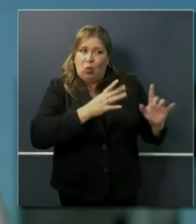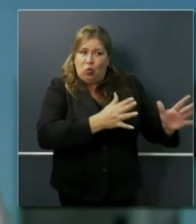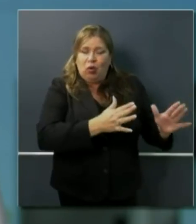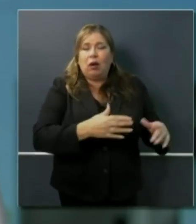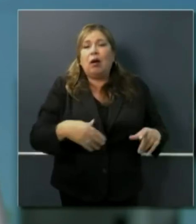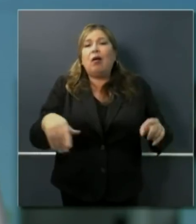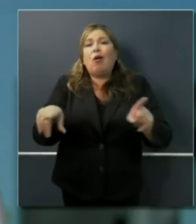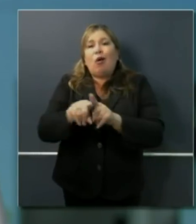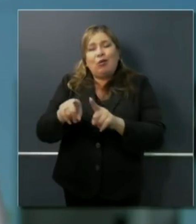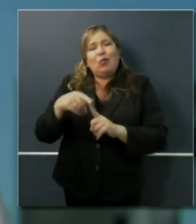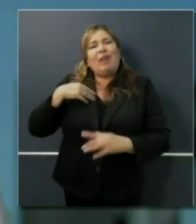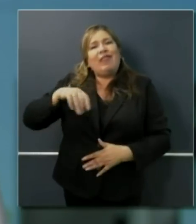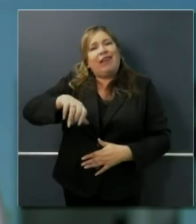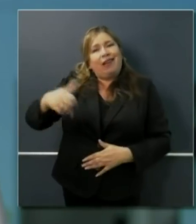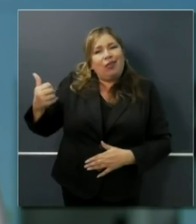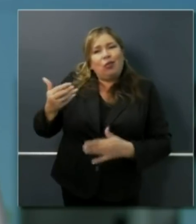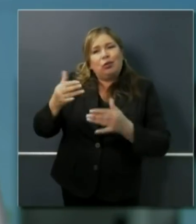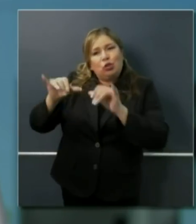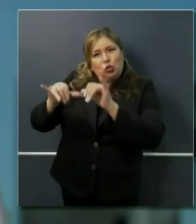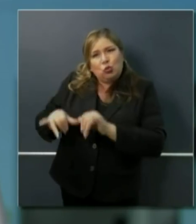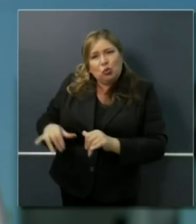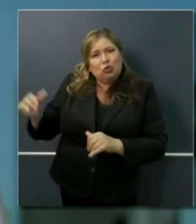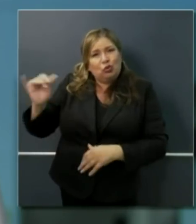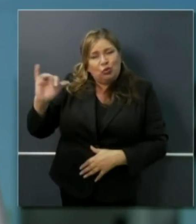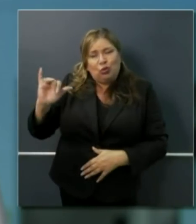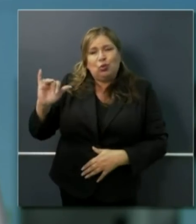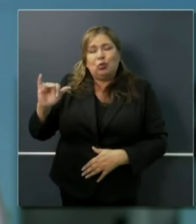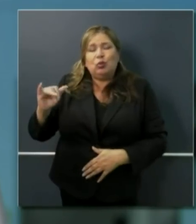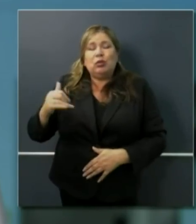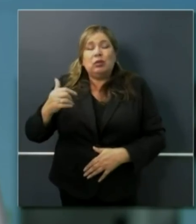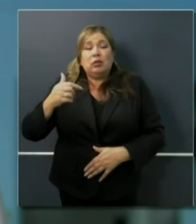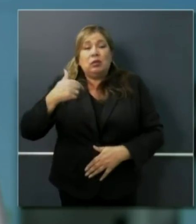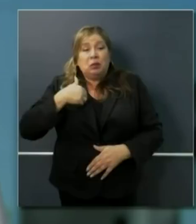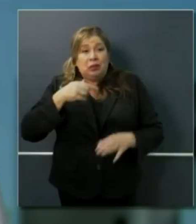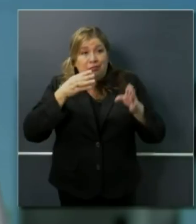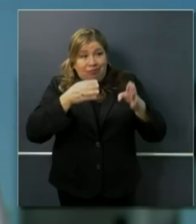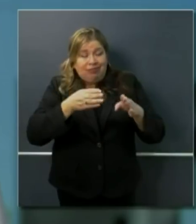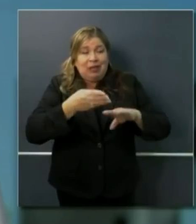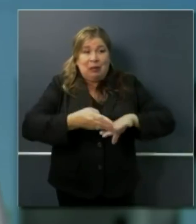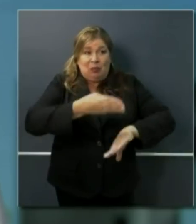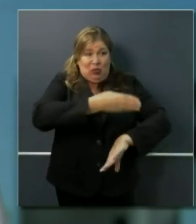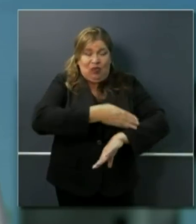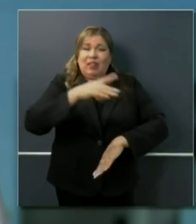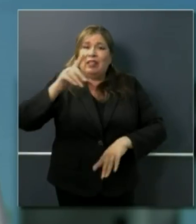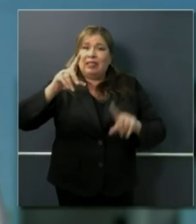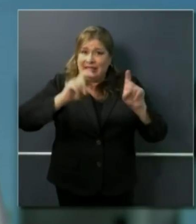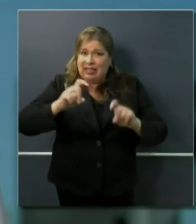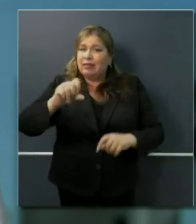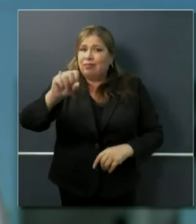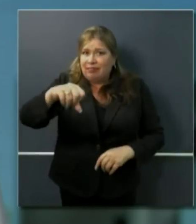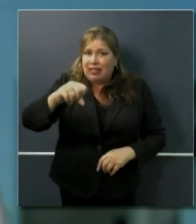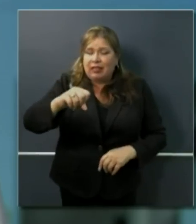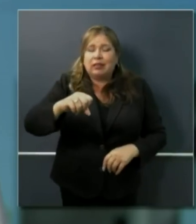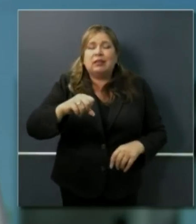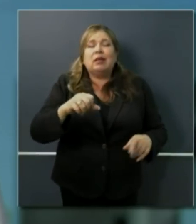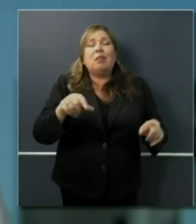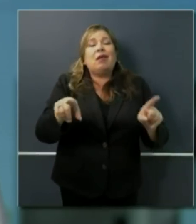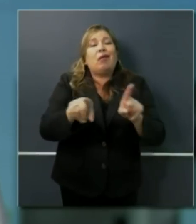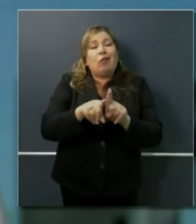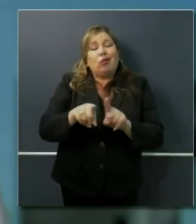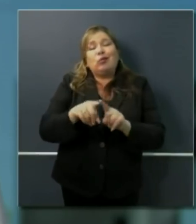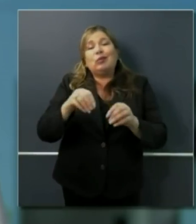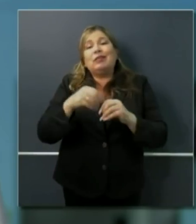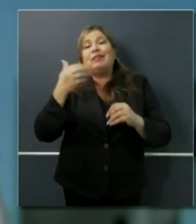yes, testing becomes a very focal point, something that we are improving as we go along. And as I said, I think the next